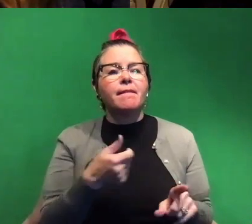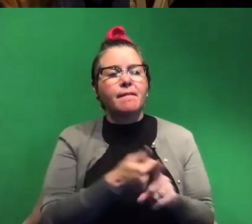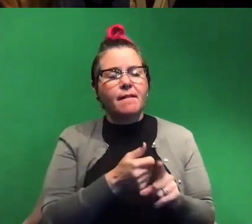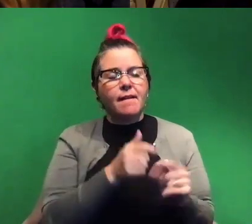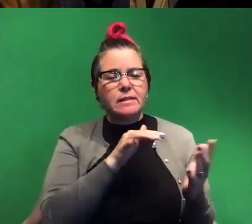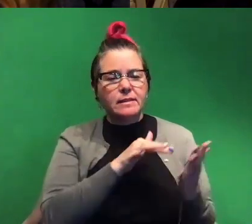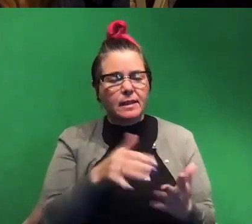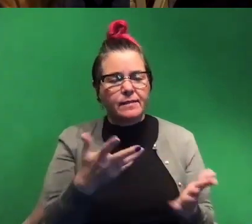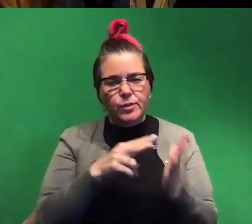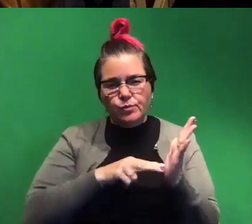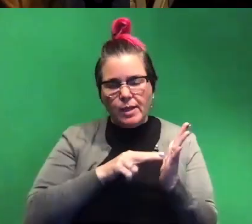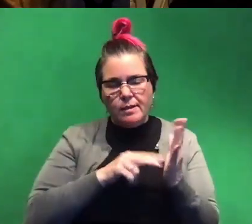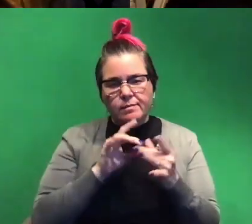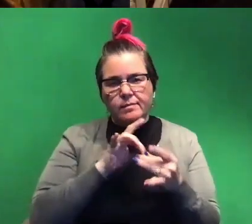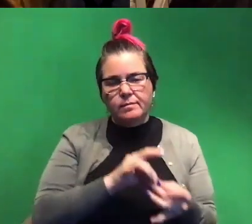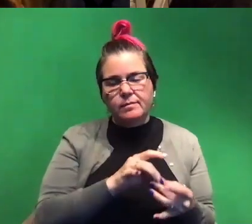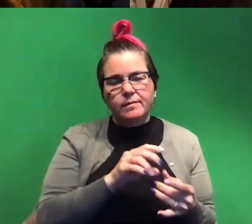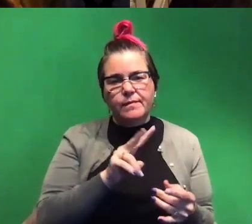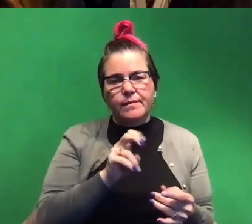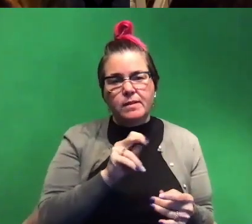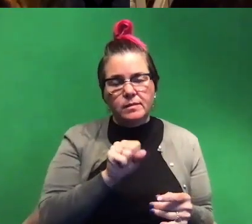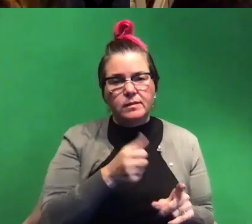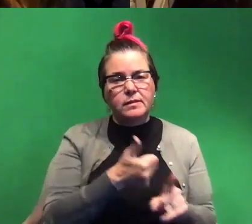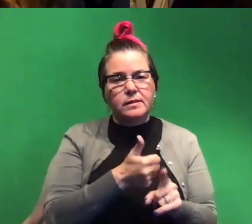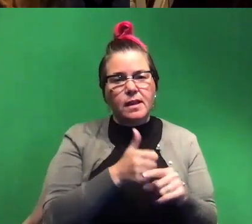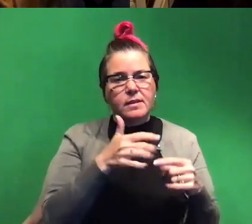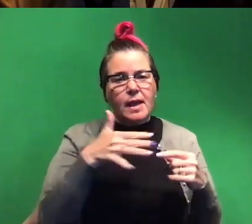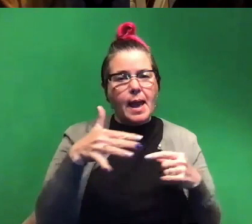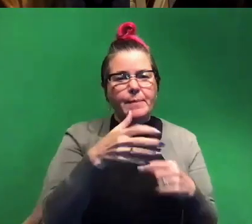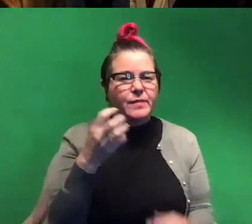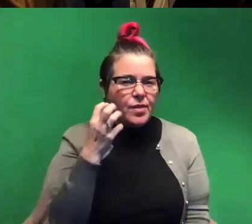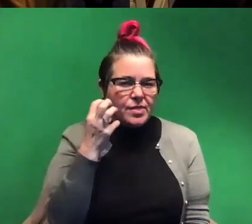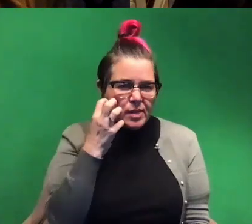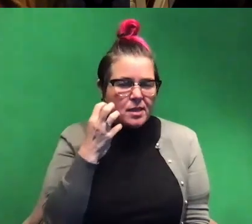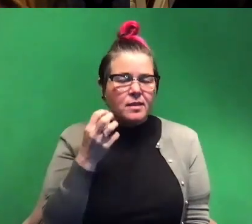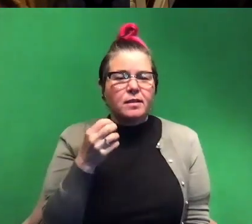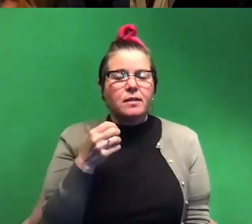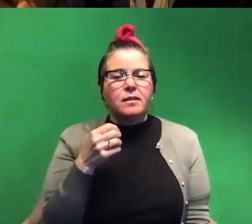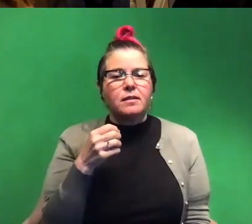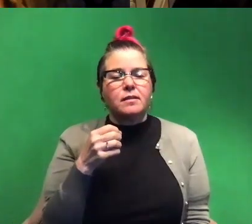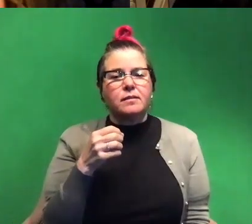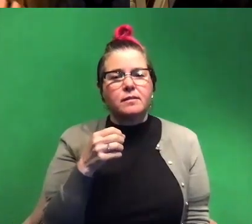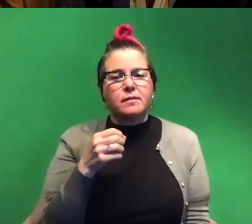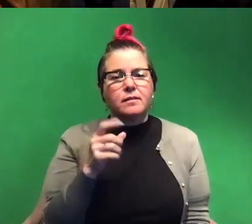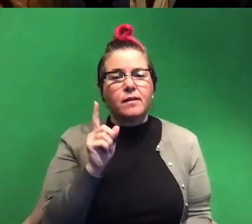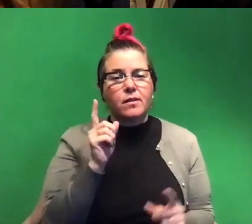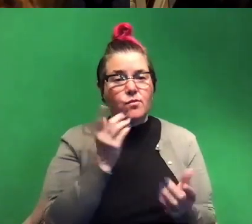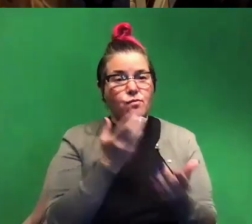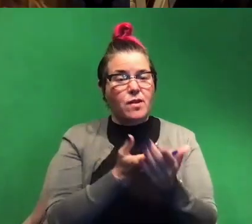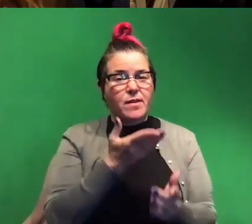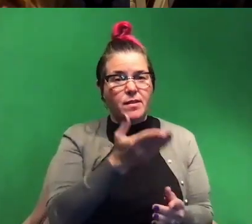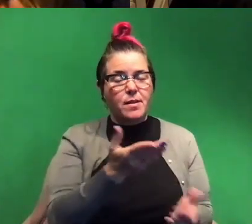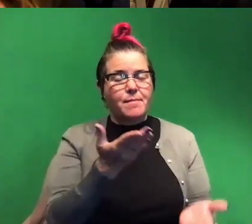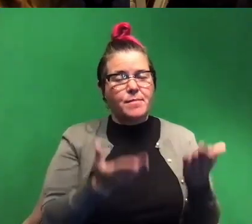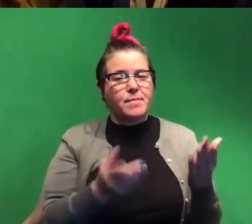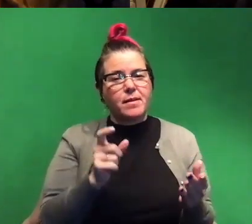I've read on, since Venus's atmosphere is so thick, going into Venus, we would probably need to